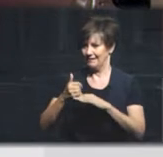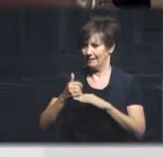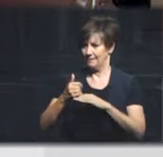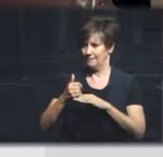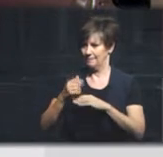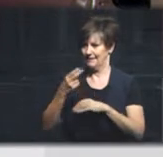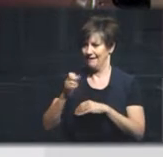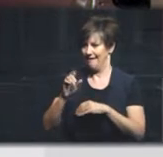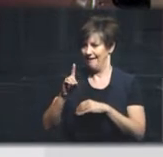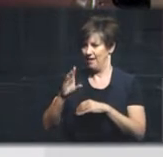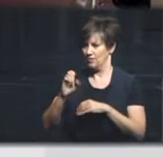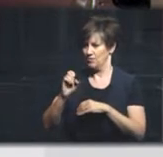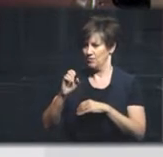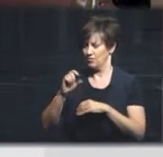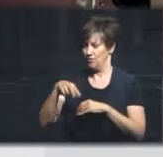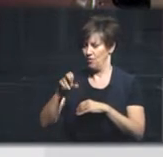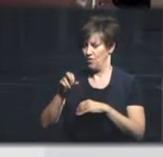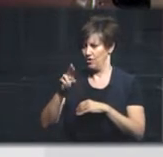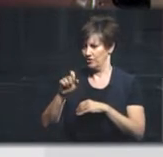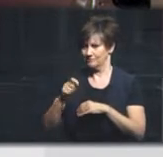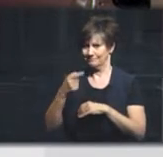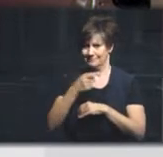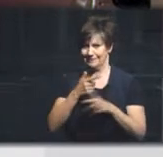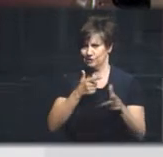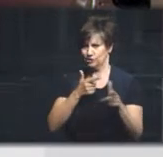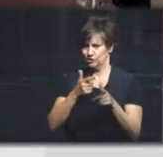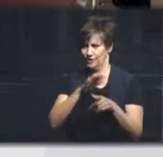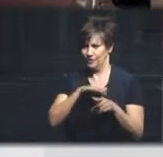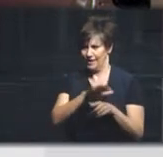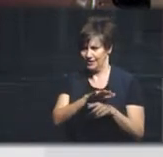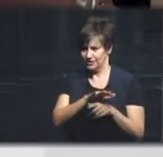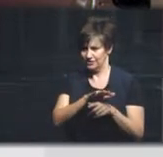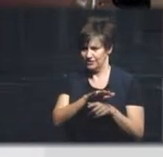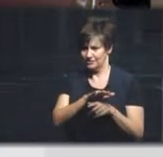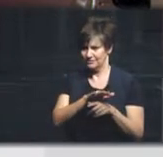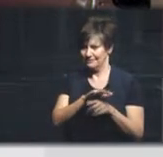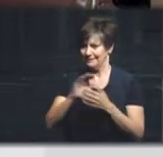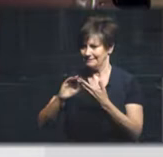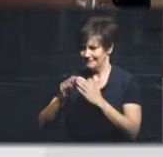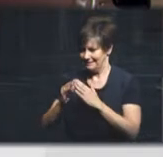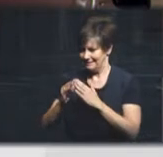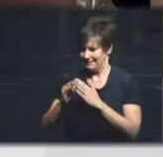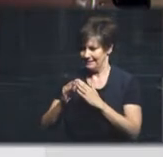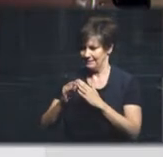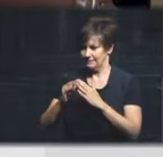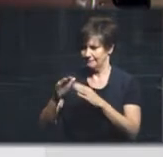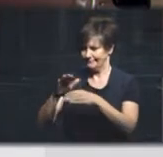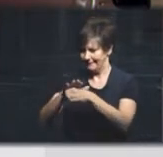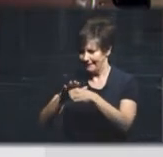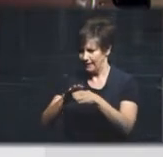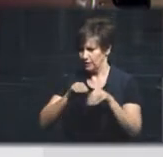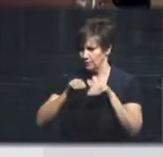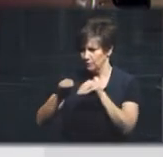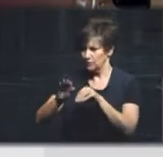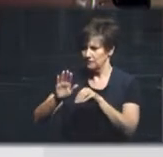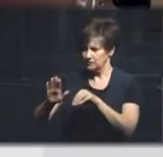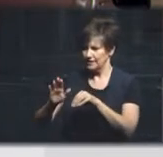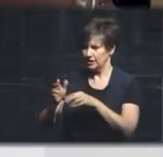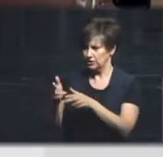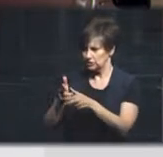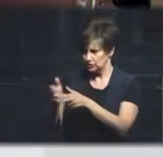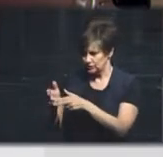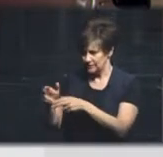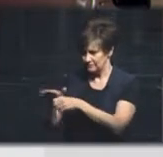out at the shooting range as the city and county move to their own shooting ranges, and we're able to take over that space